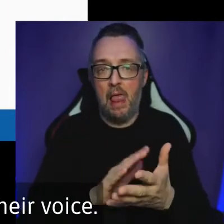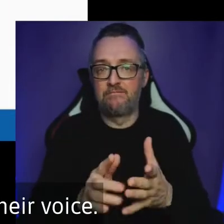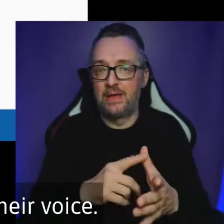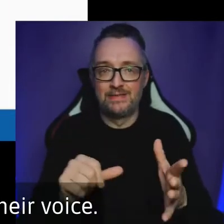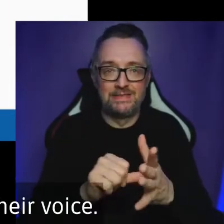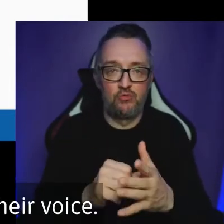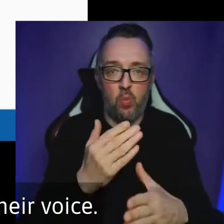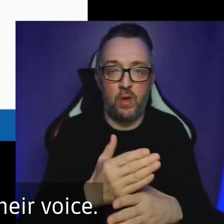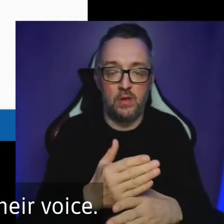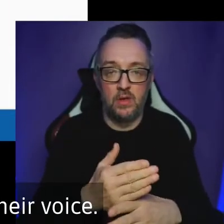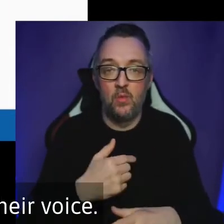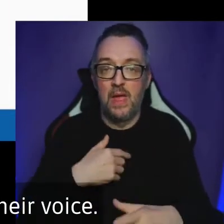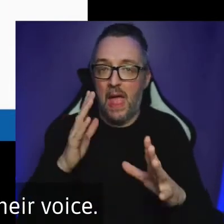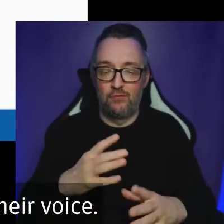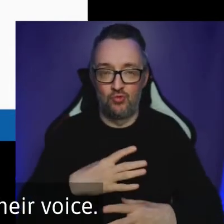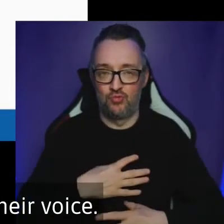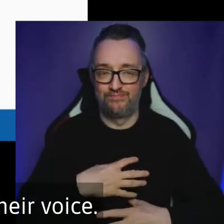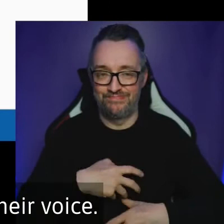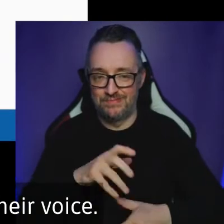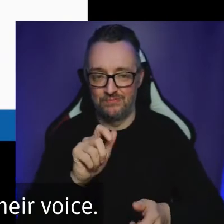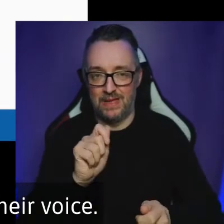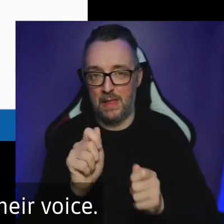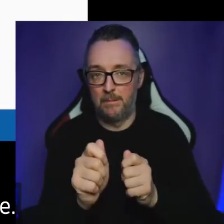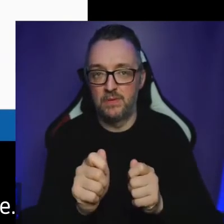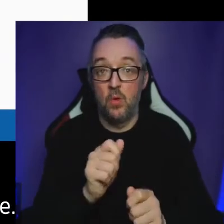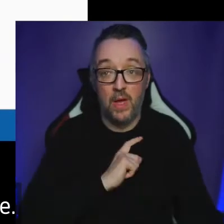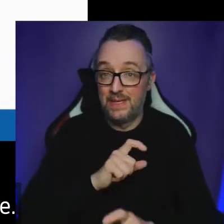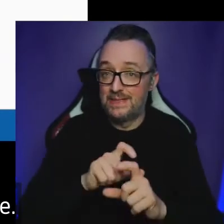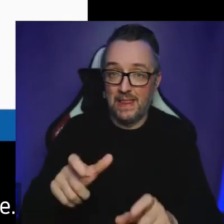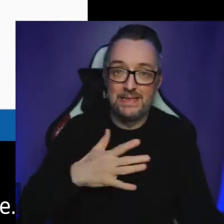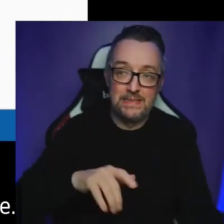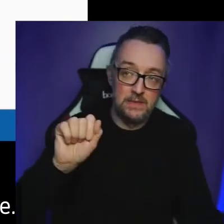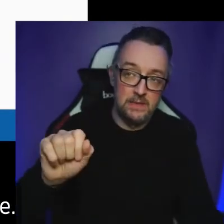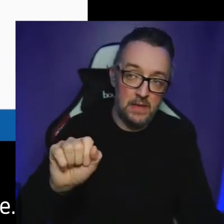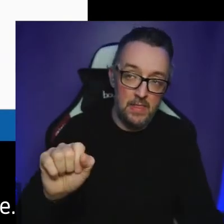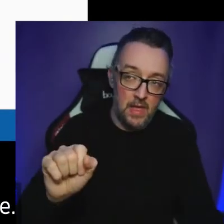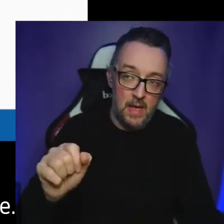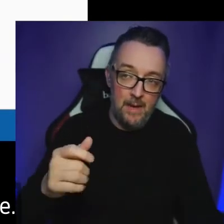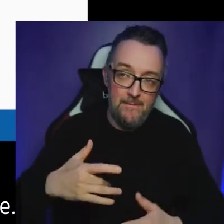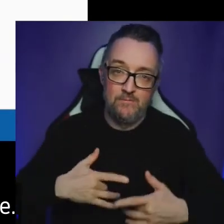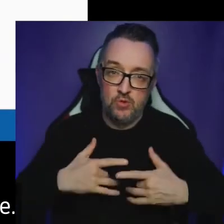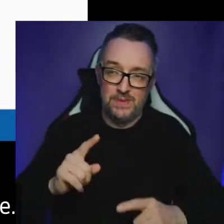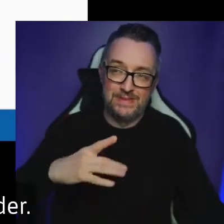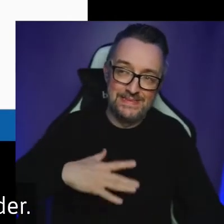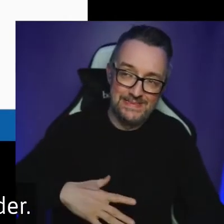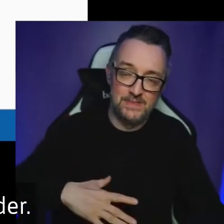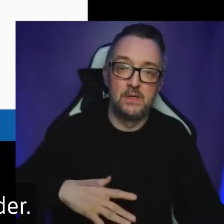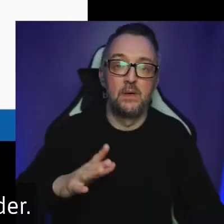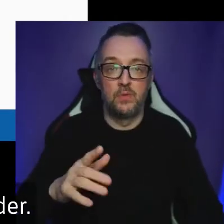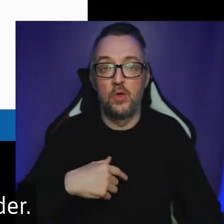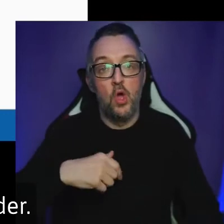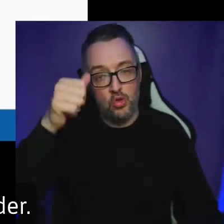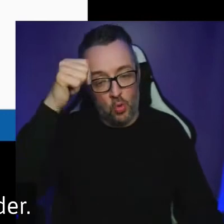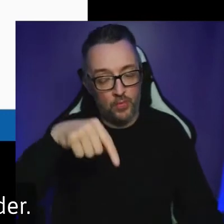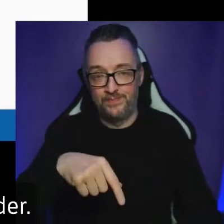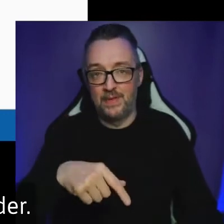prototype. We have to adapt to that because we still need their voice. We still need to understand what needs they have, but we know that we